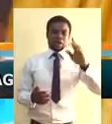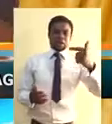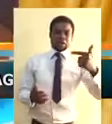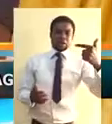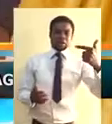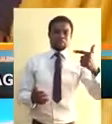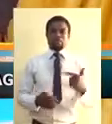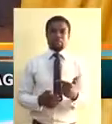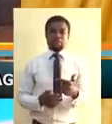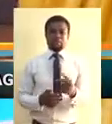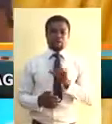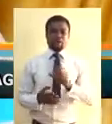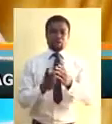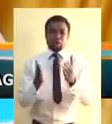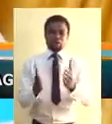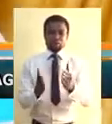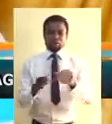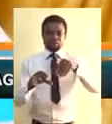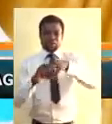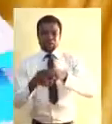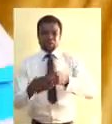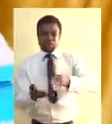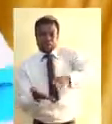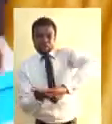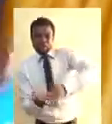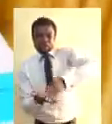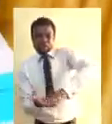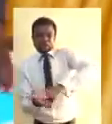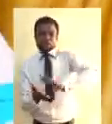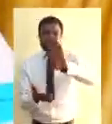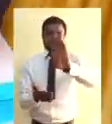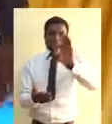our back. So I fold inside.